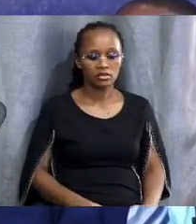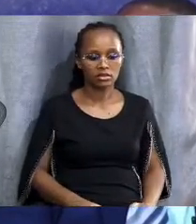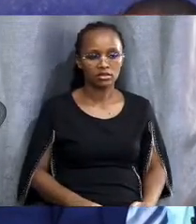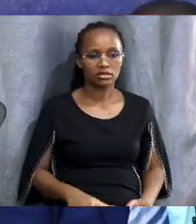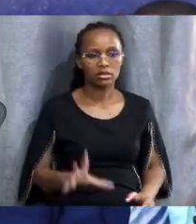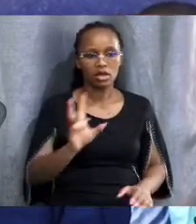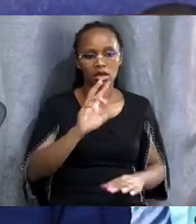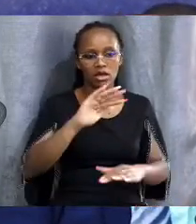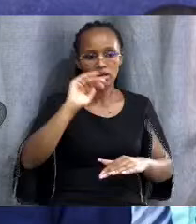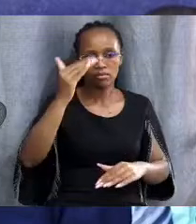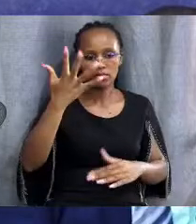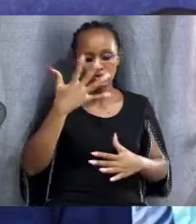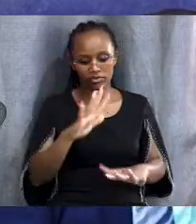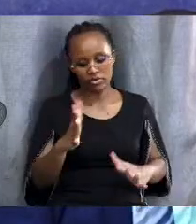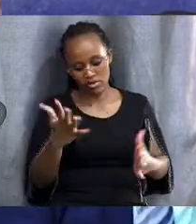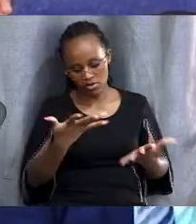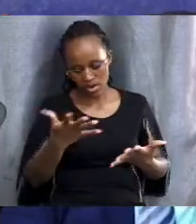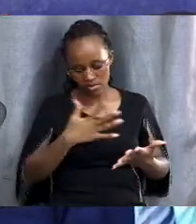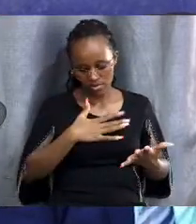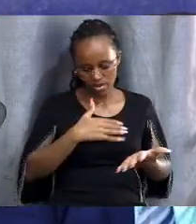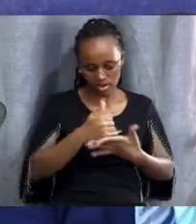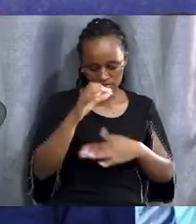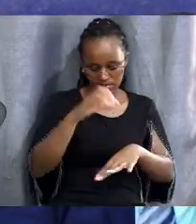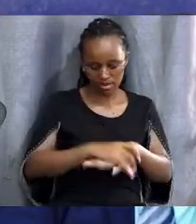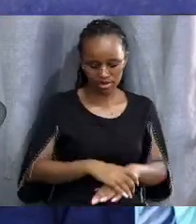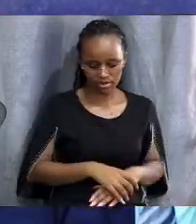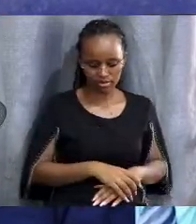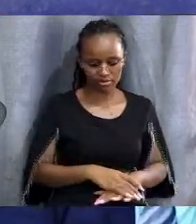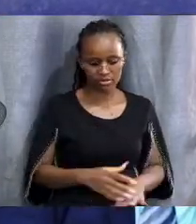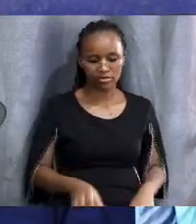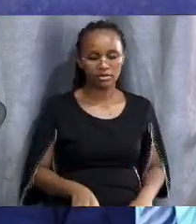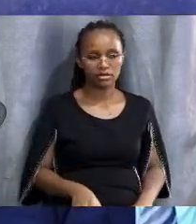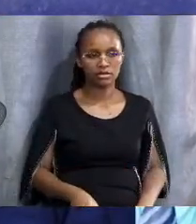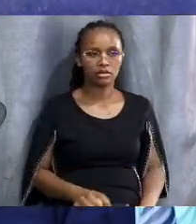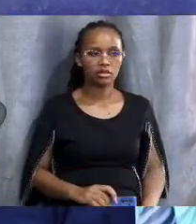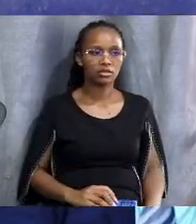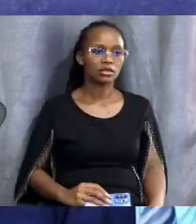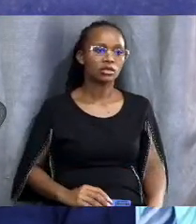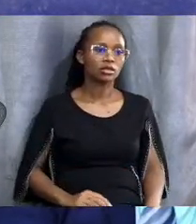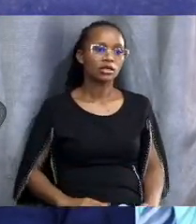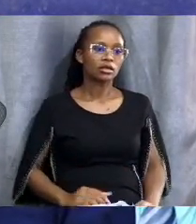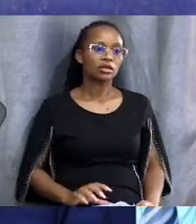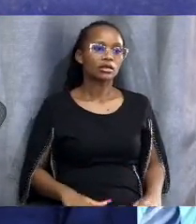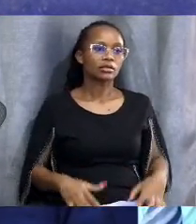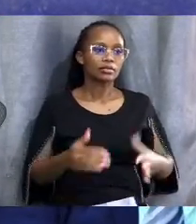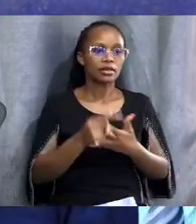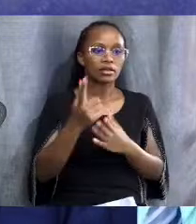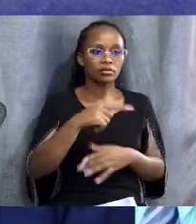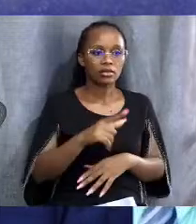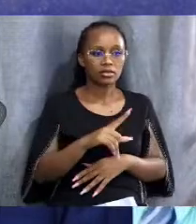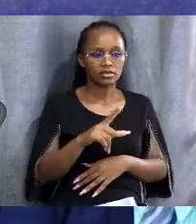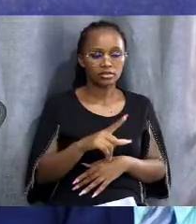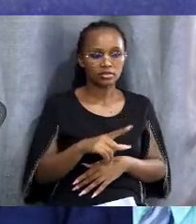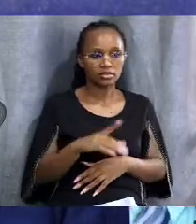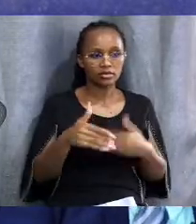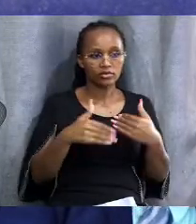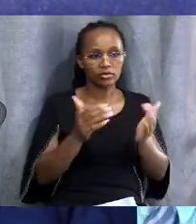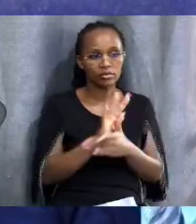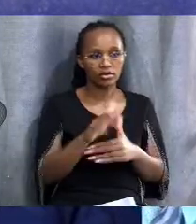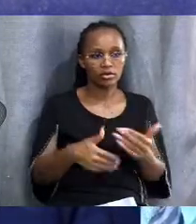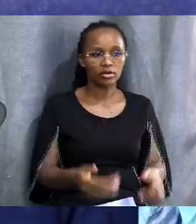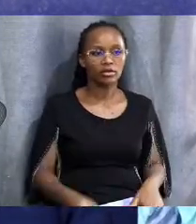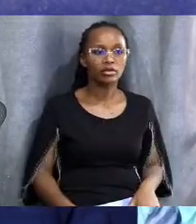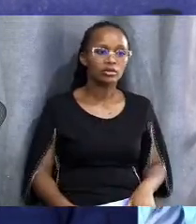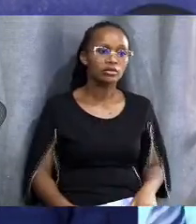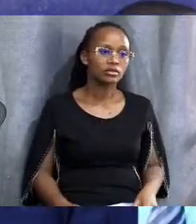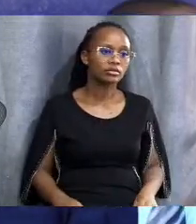mountain where my help comes from. Na kuwadu shio taithi yo witore kai demuere. Families,